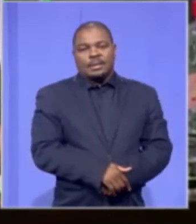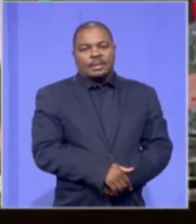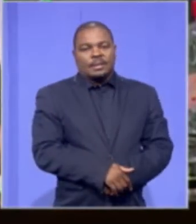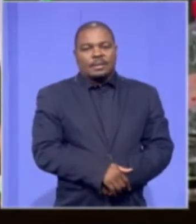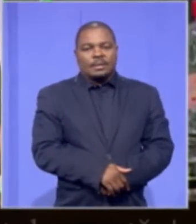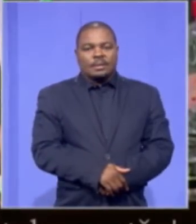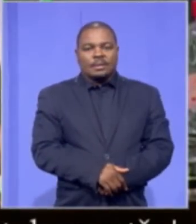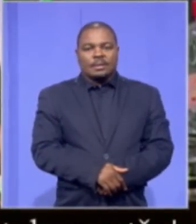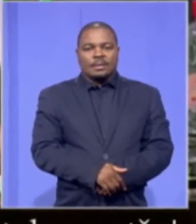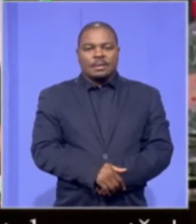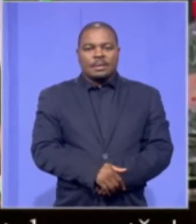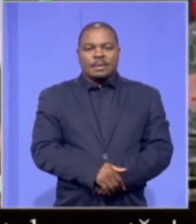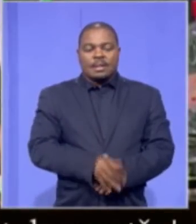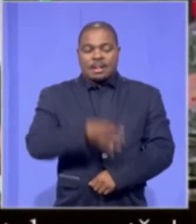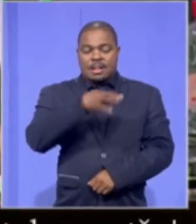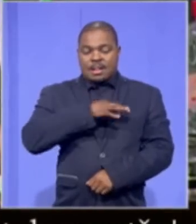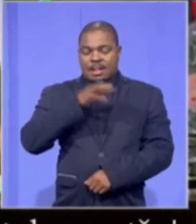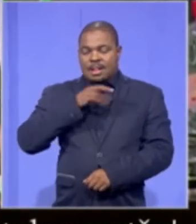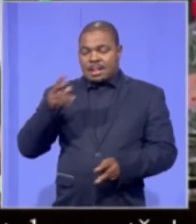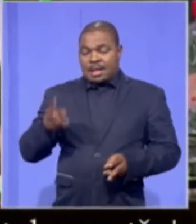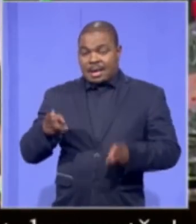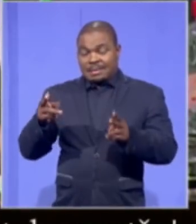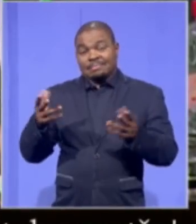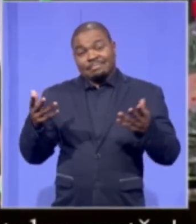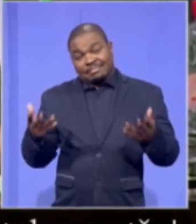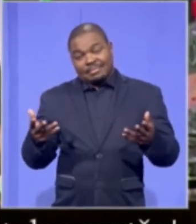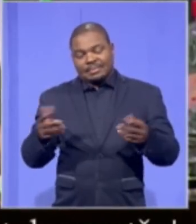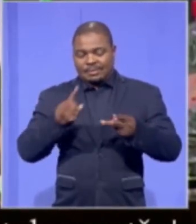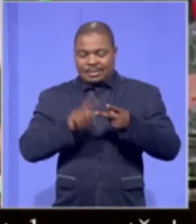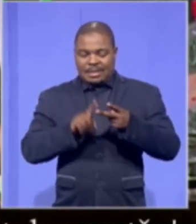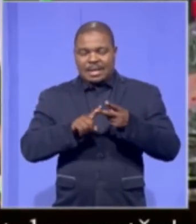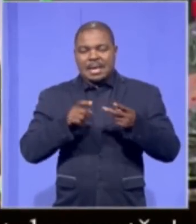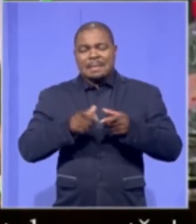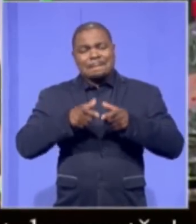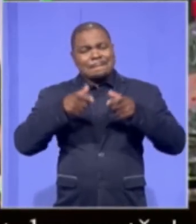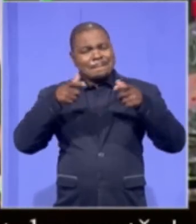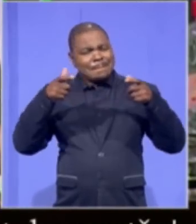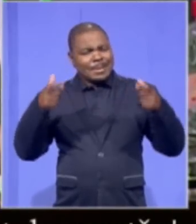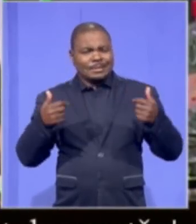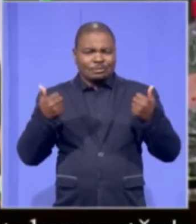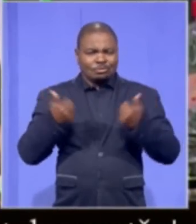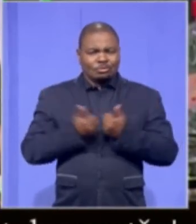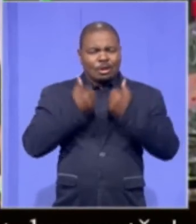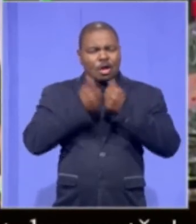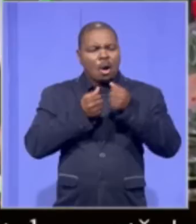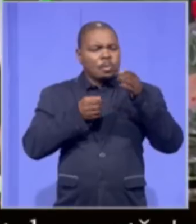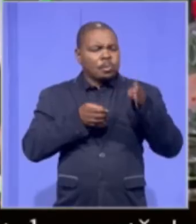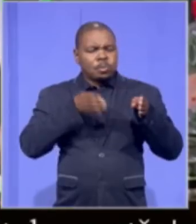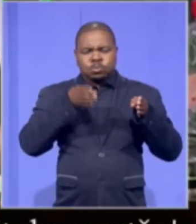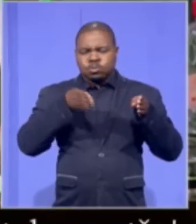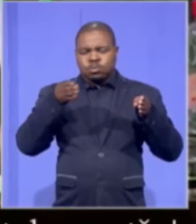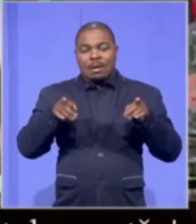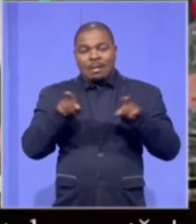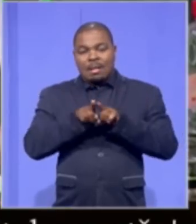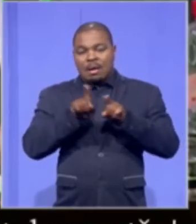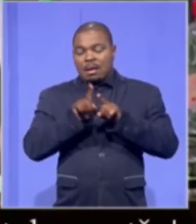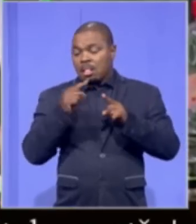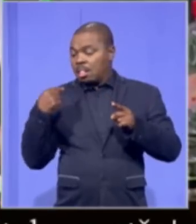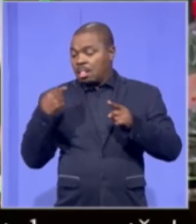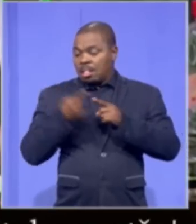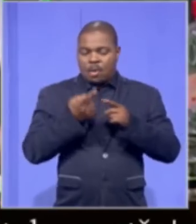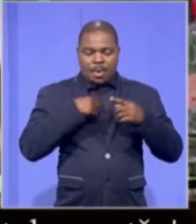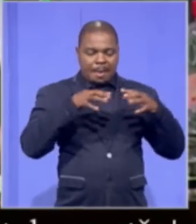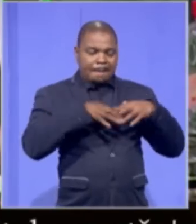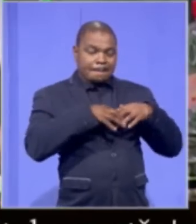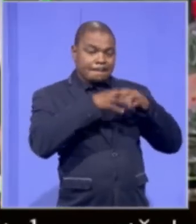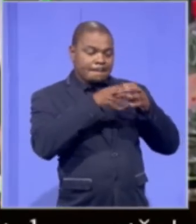Take heart. We have faced many other challenges even in our very recent past of the formation